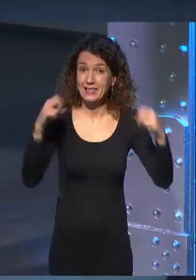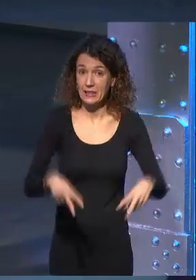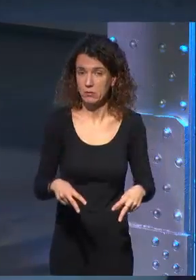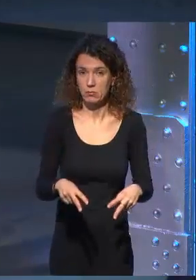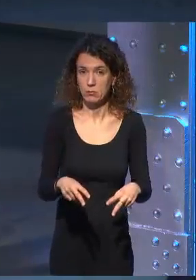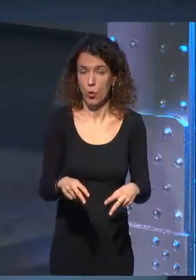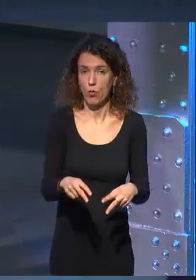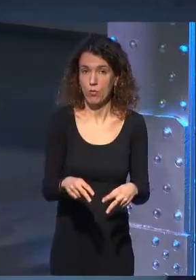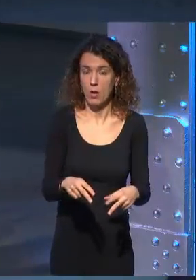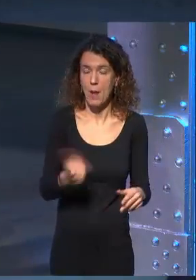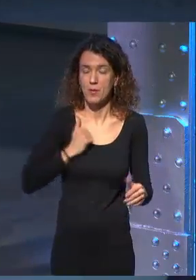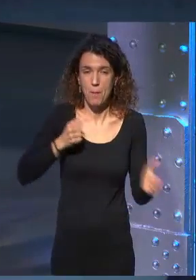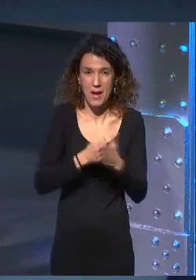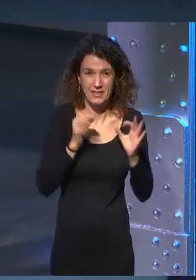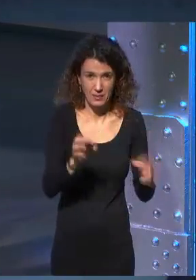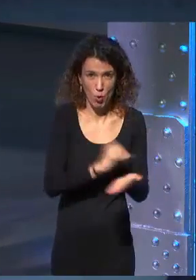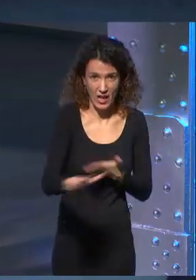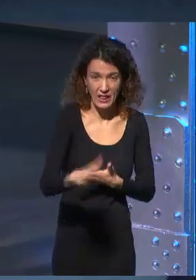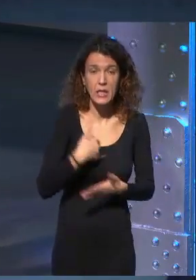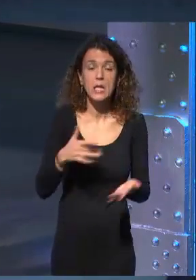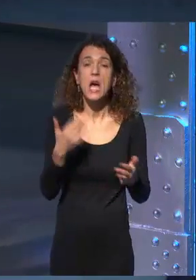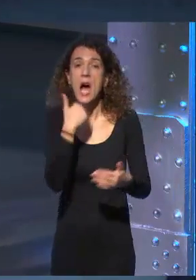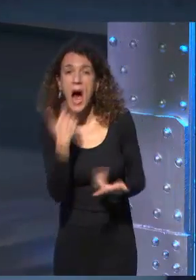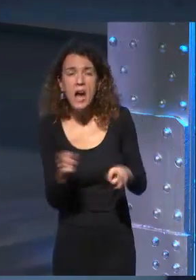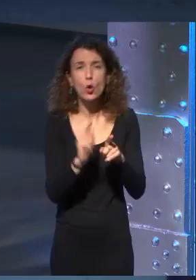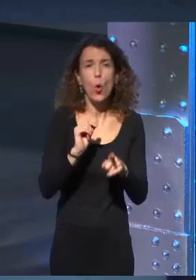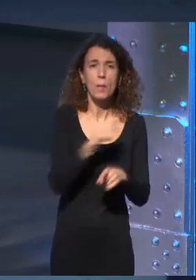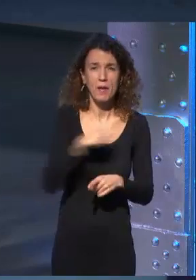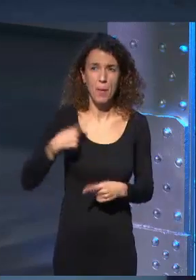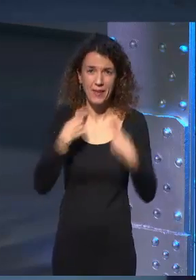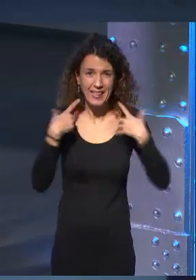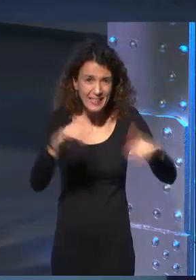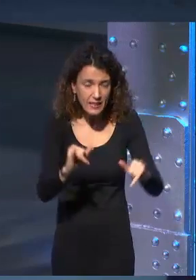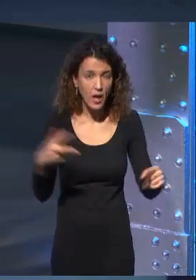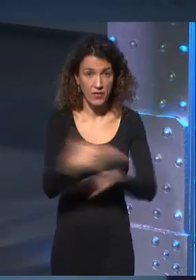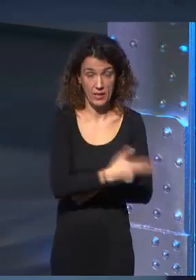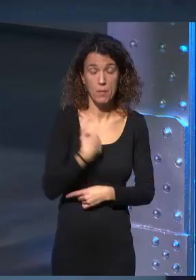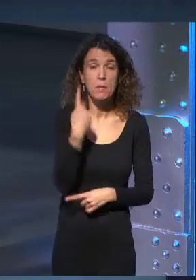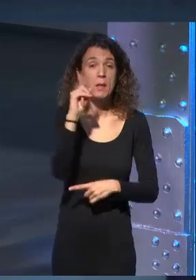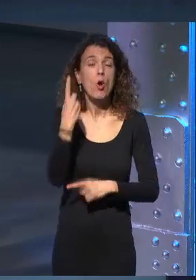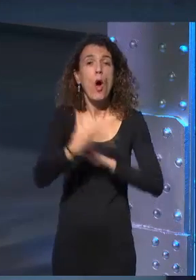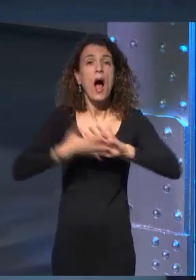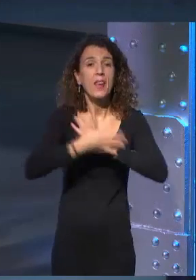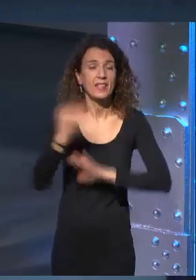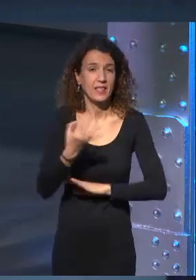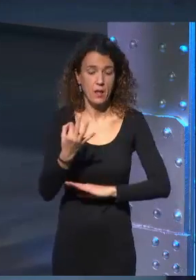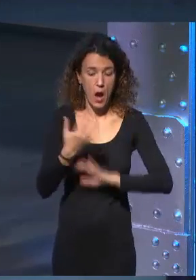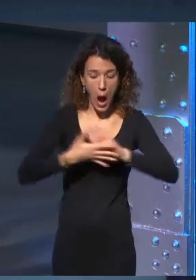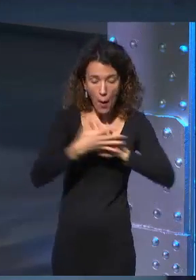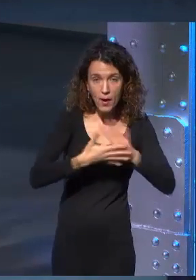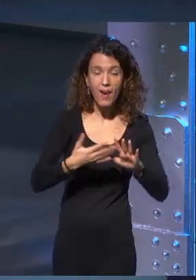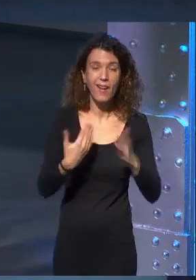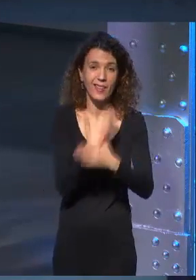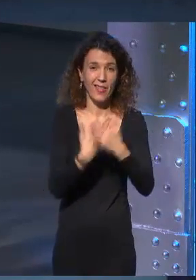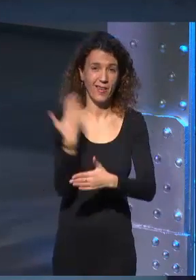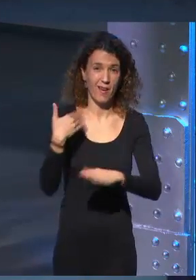you must take the highest benefit of it for free. I mean, without giving anything from your privacy. So first of all,